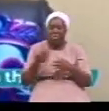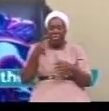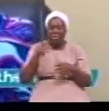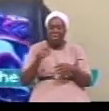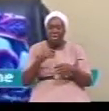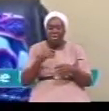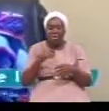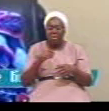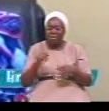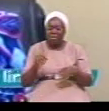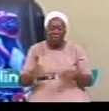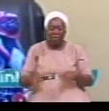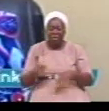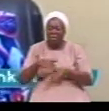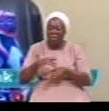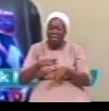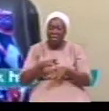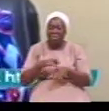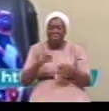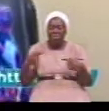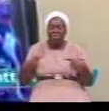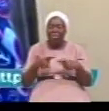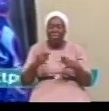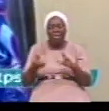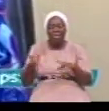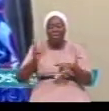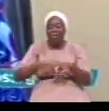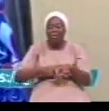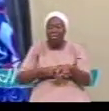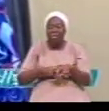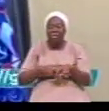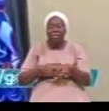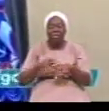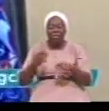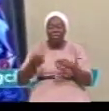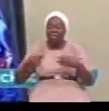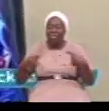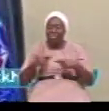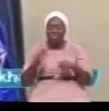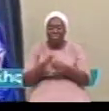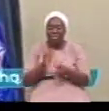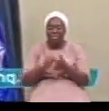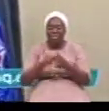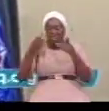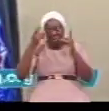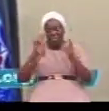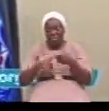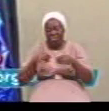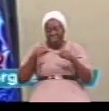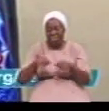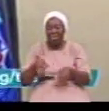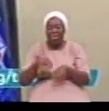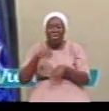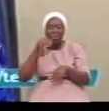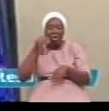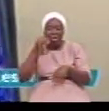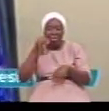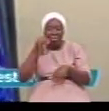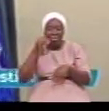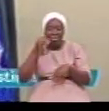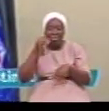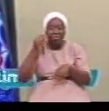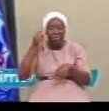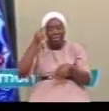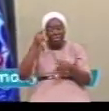daybreak, the leg was so painful that I decided to stay at home. So I was thinking to stay at home